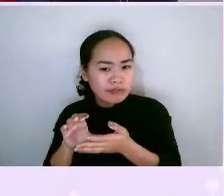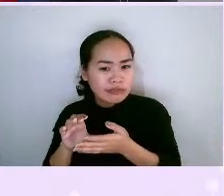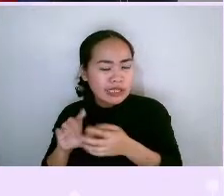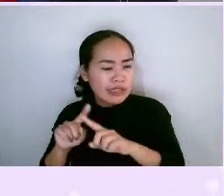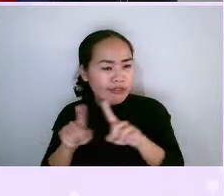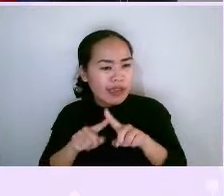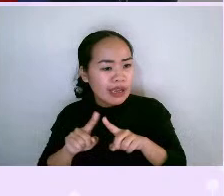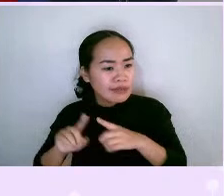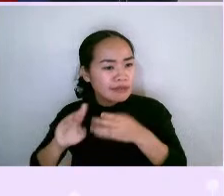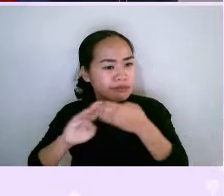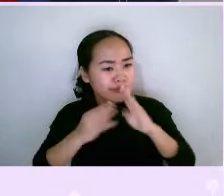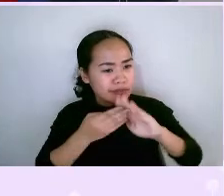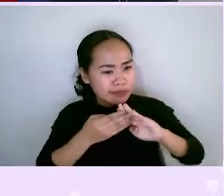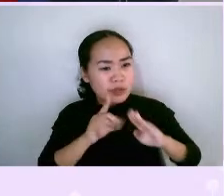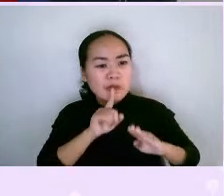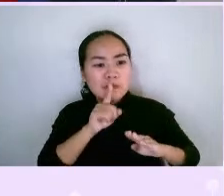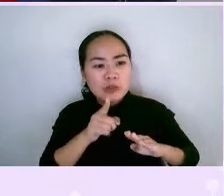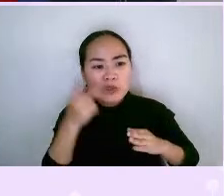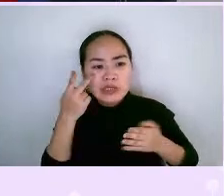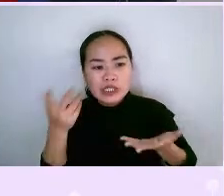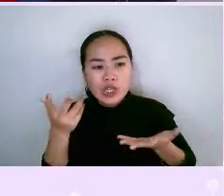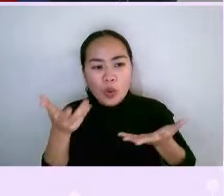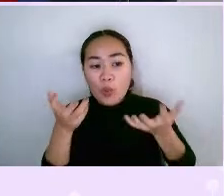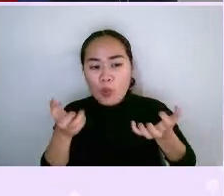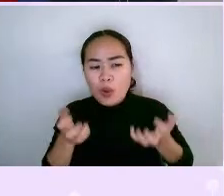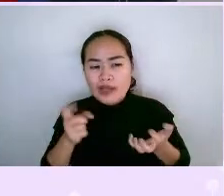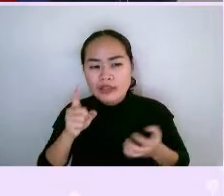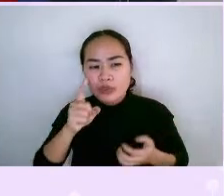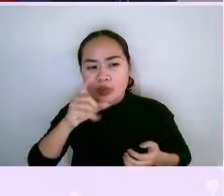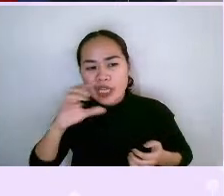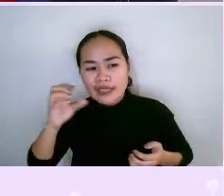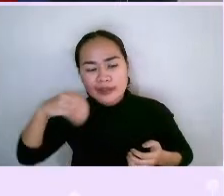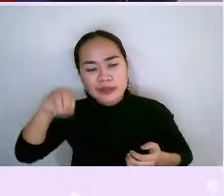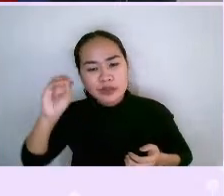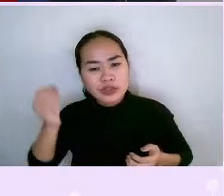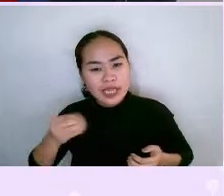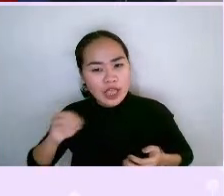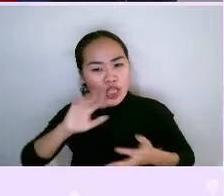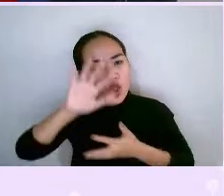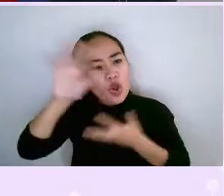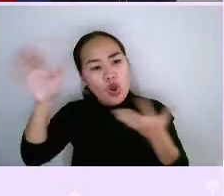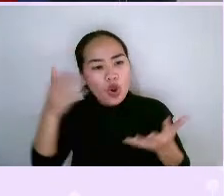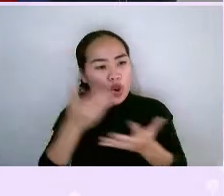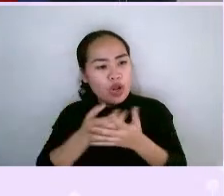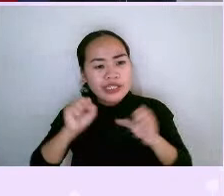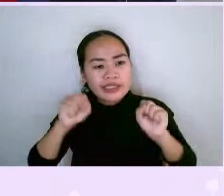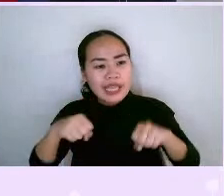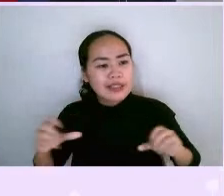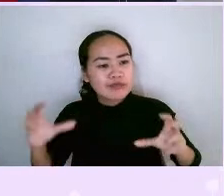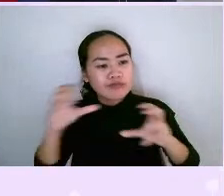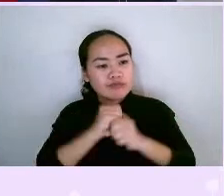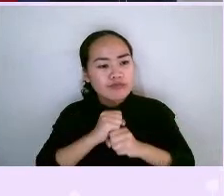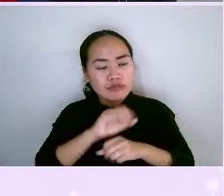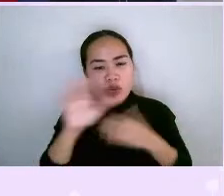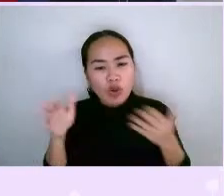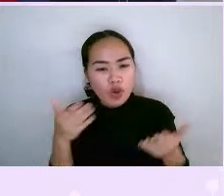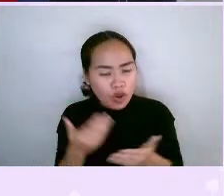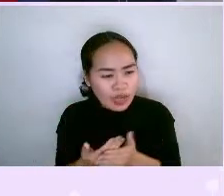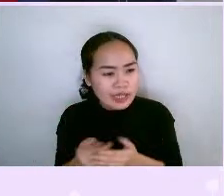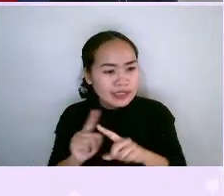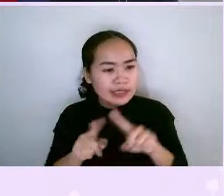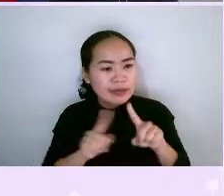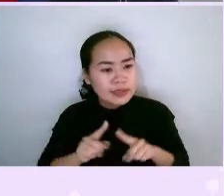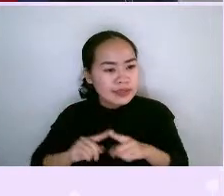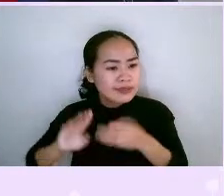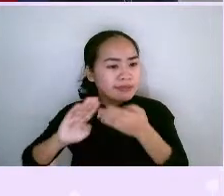we'd like to have 100% of these established in all the municipalities and cities of the